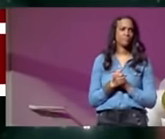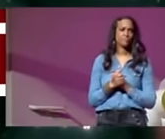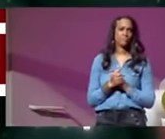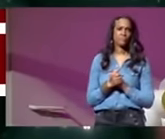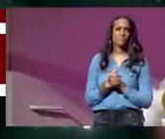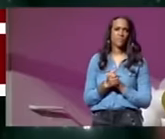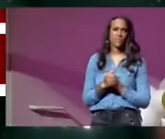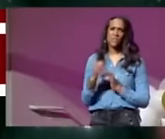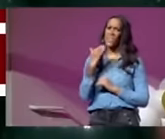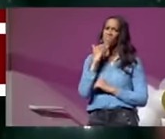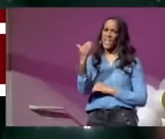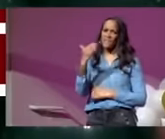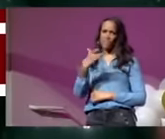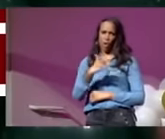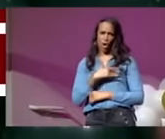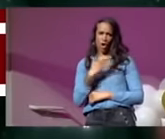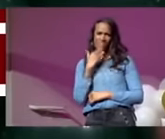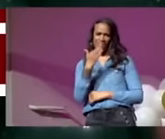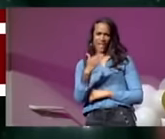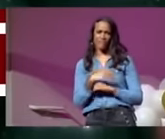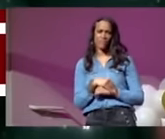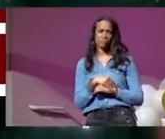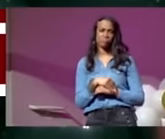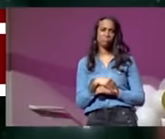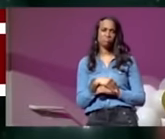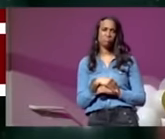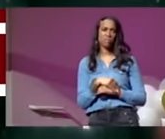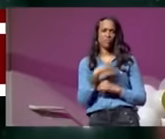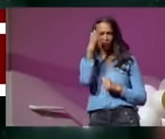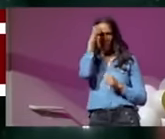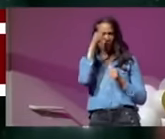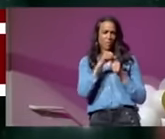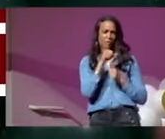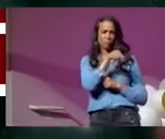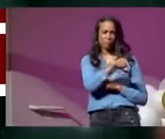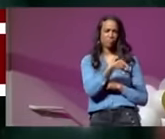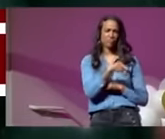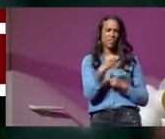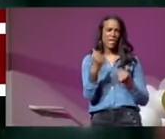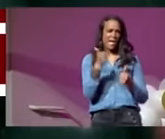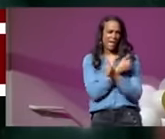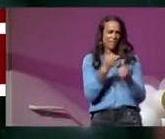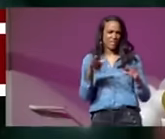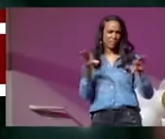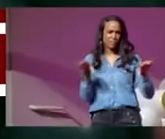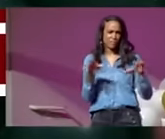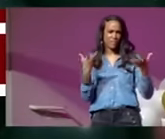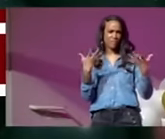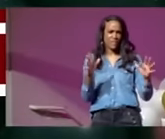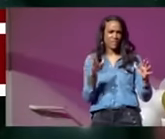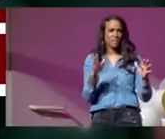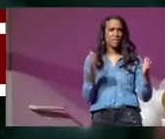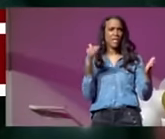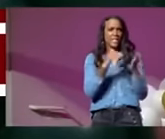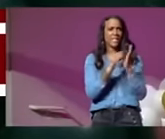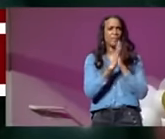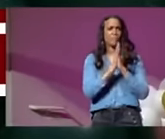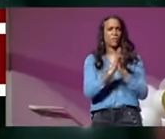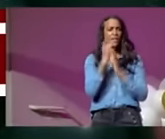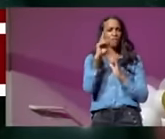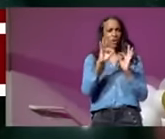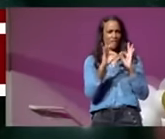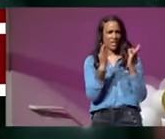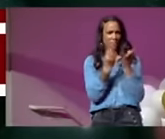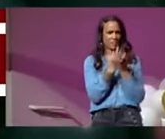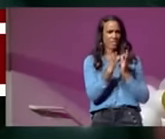with gratitude and with fondness all that she has done, and we again pray for her family. We